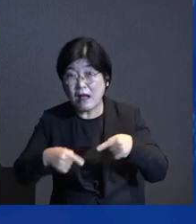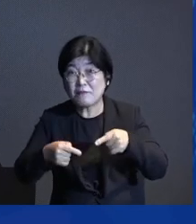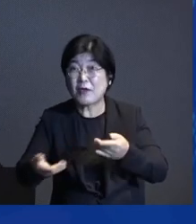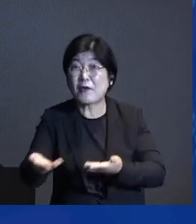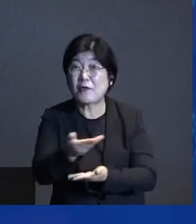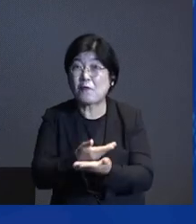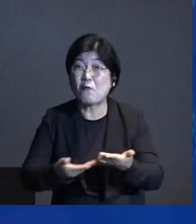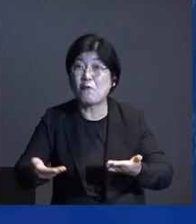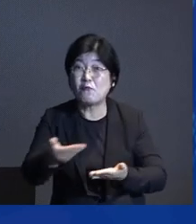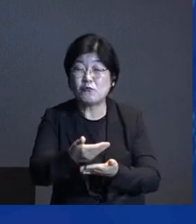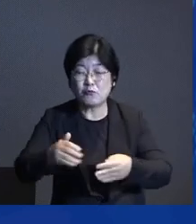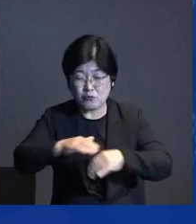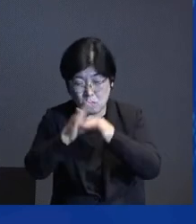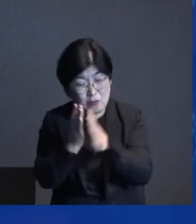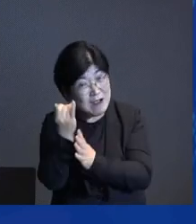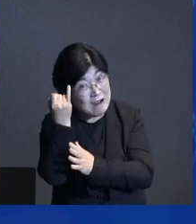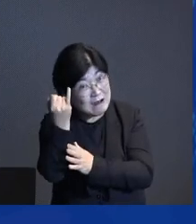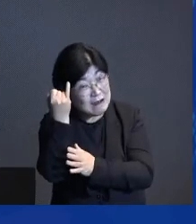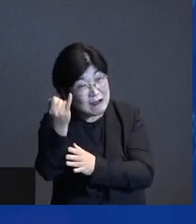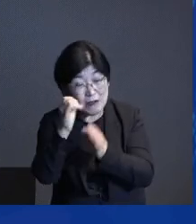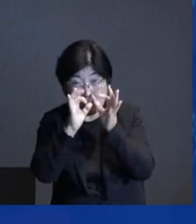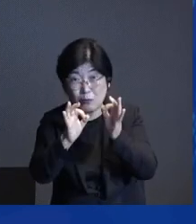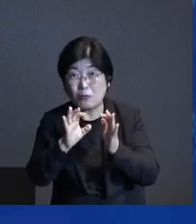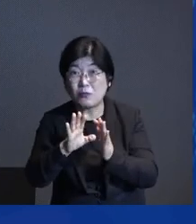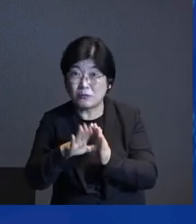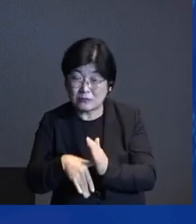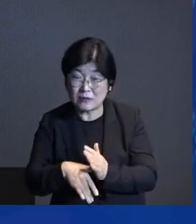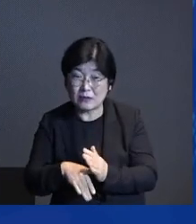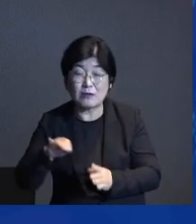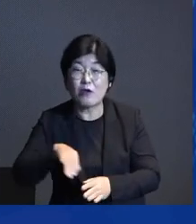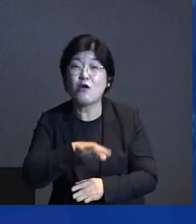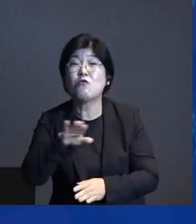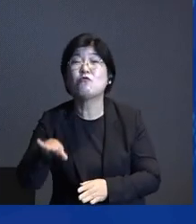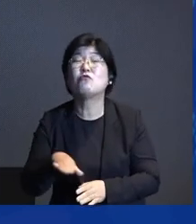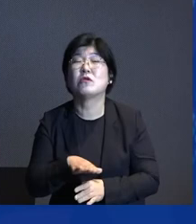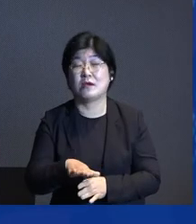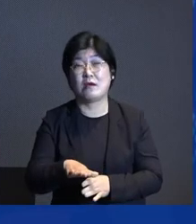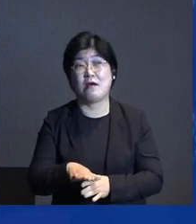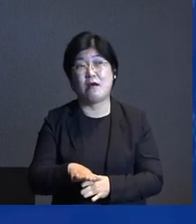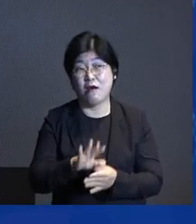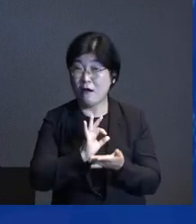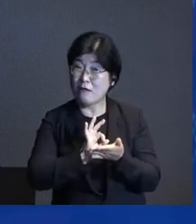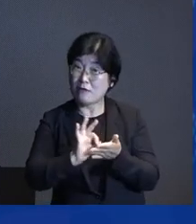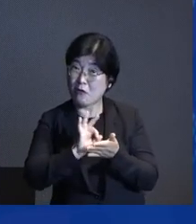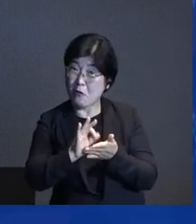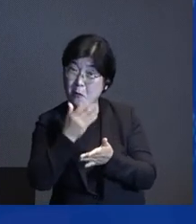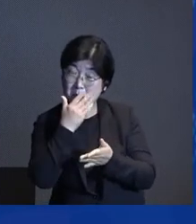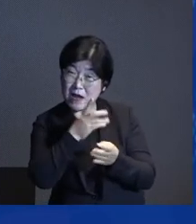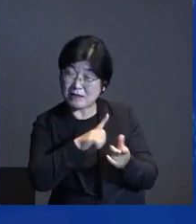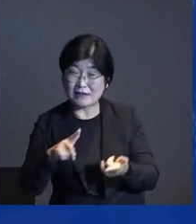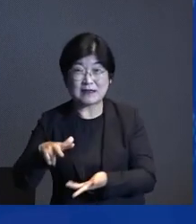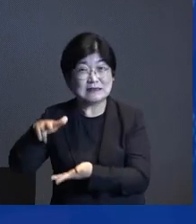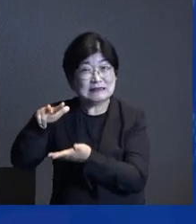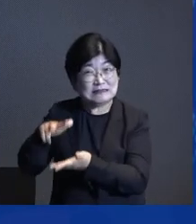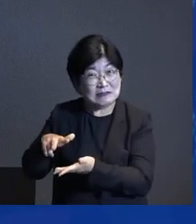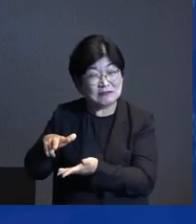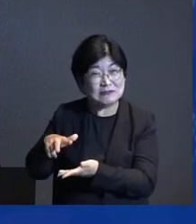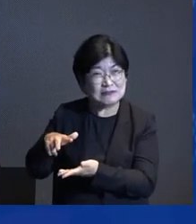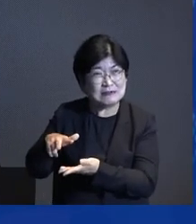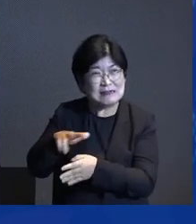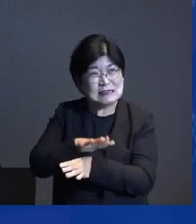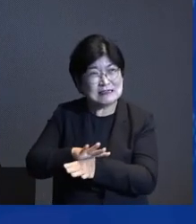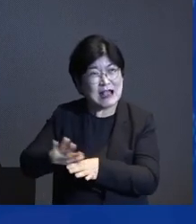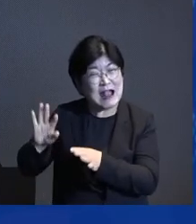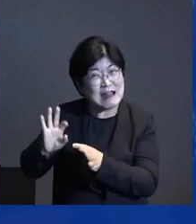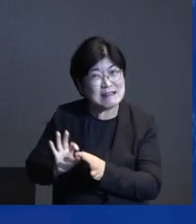older people are resources. And it is important to find way and create a favorable condition